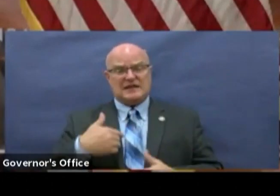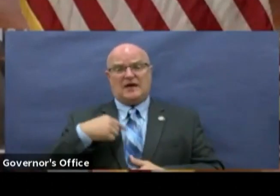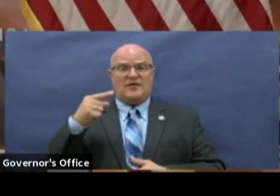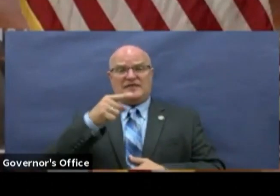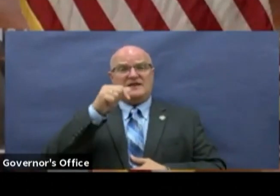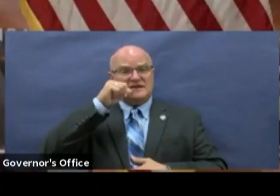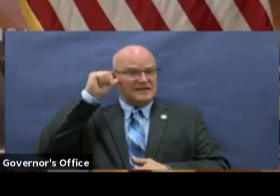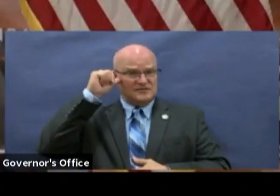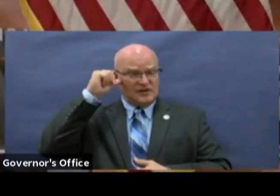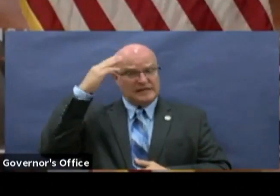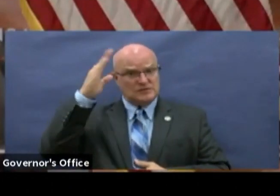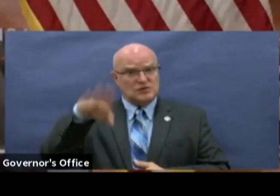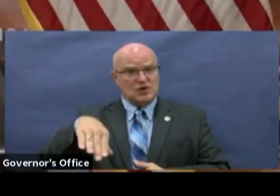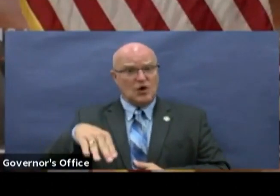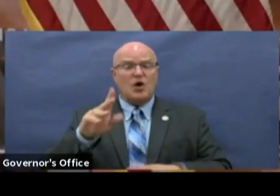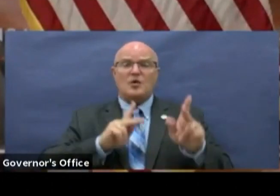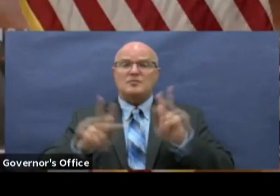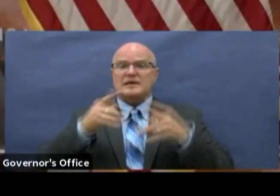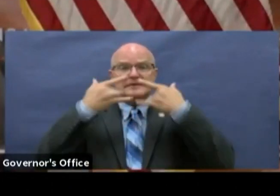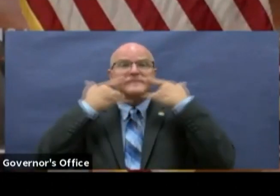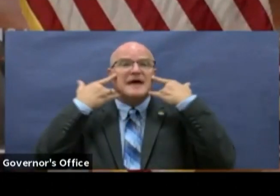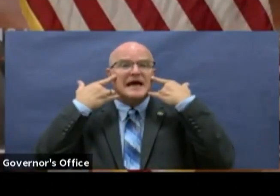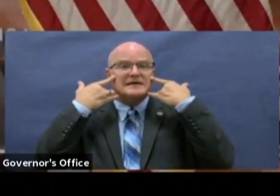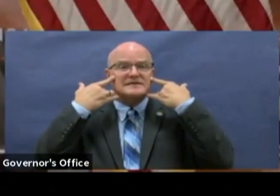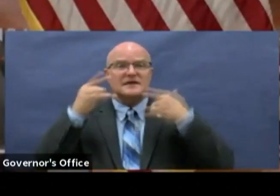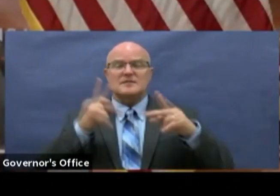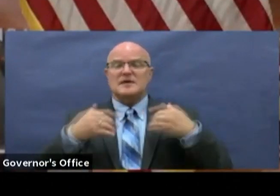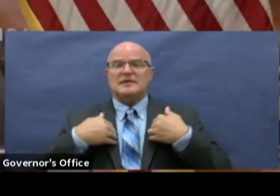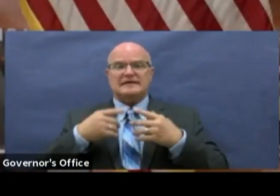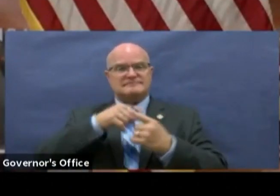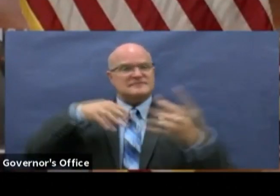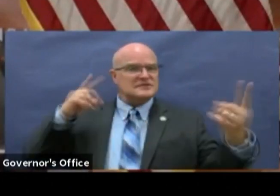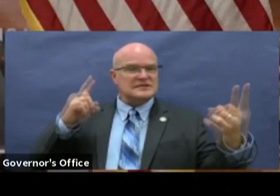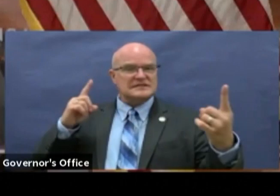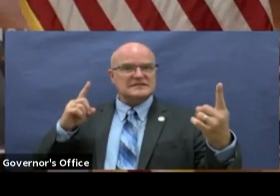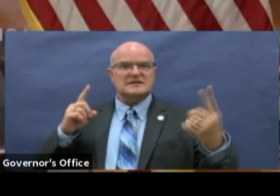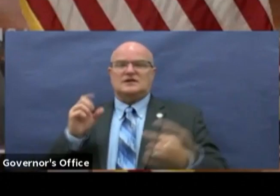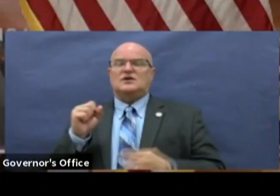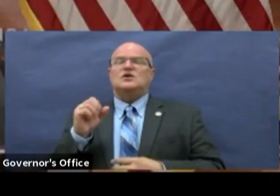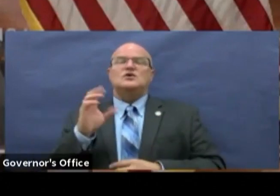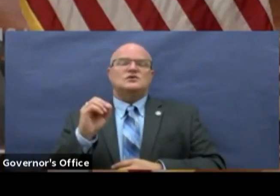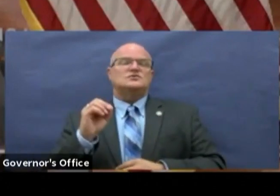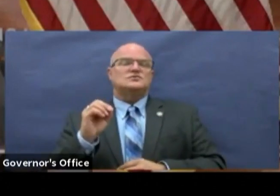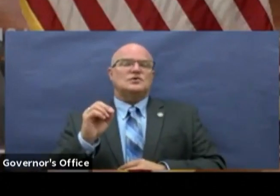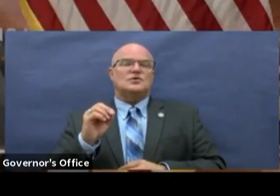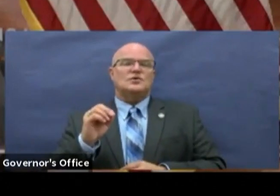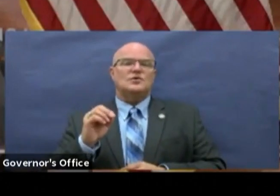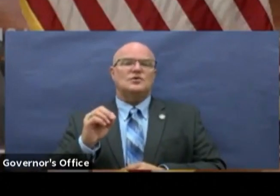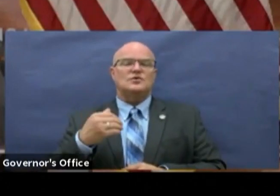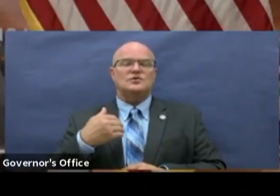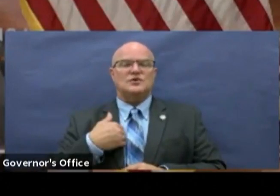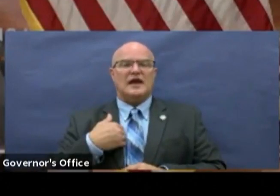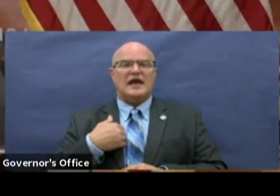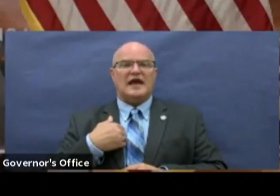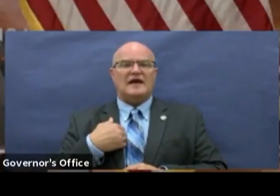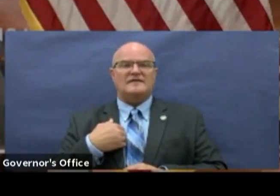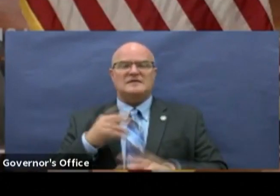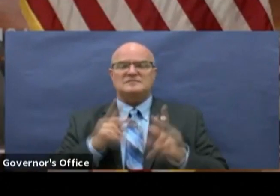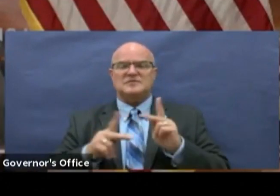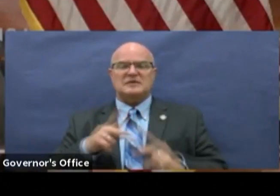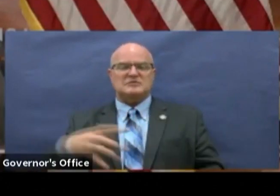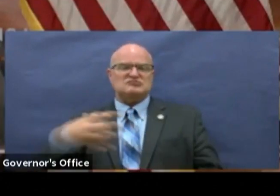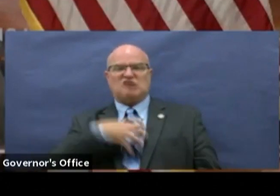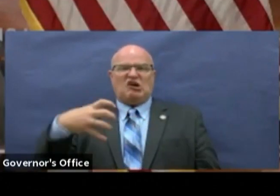yesterday, as you know. Everybody was masked. Everybody was distanced. And so, you've got contrarians,